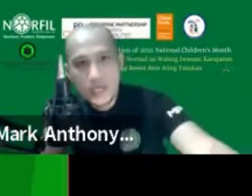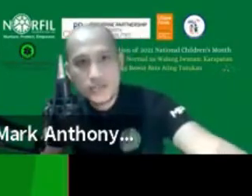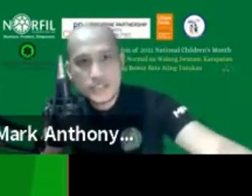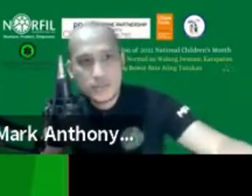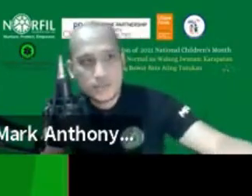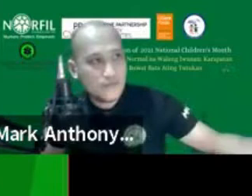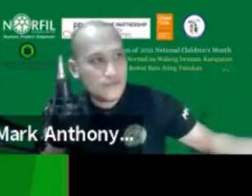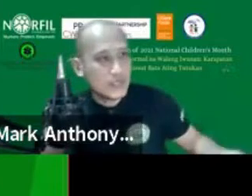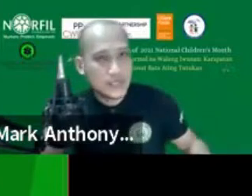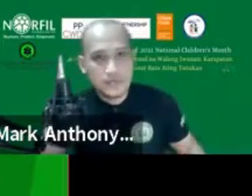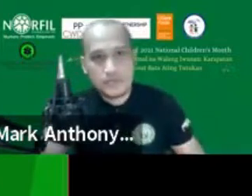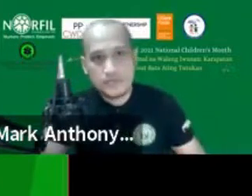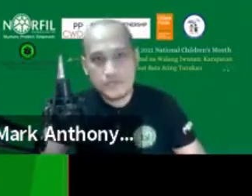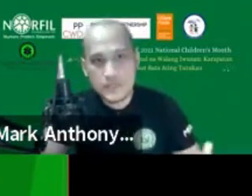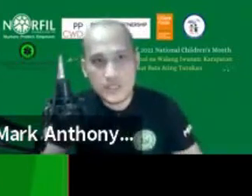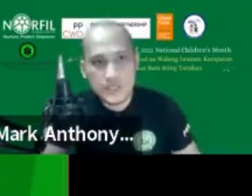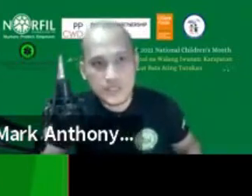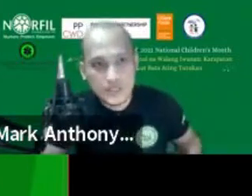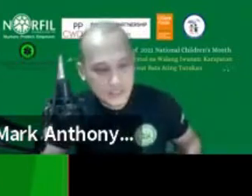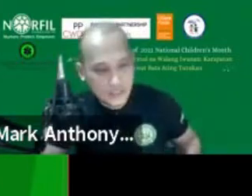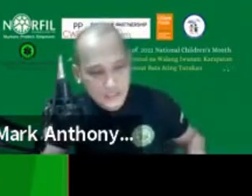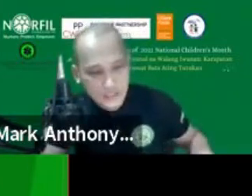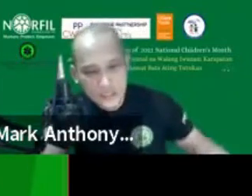Okay, just a brief